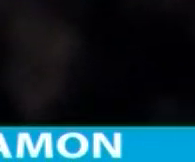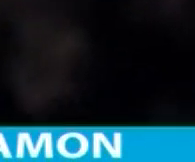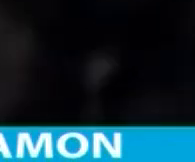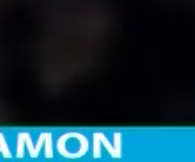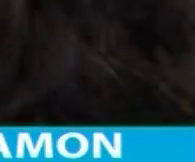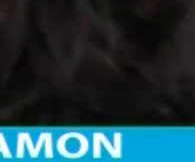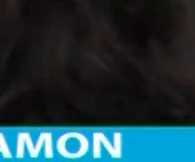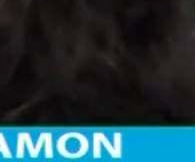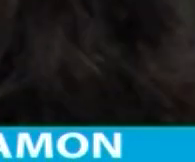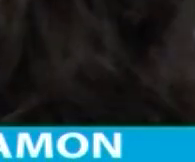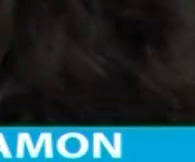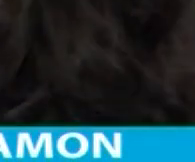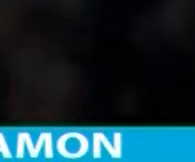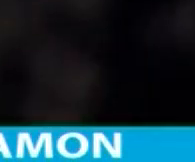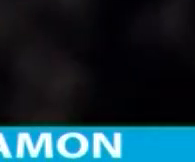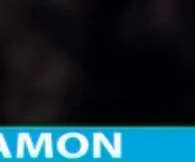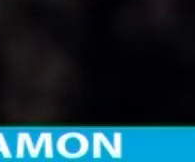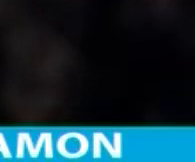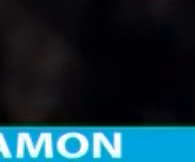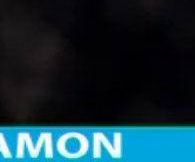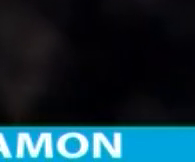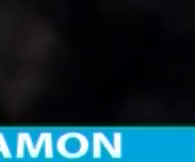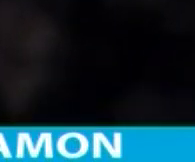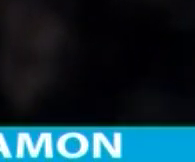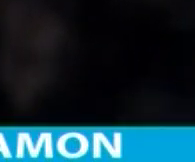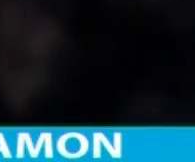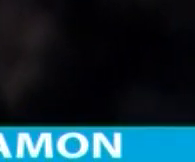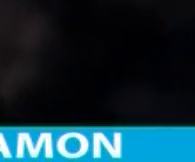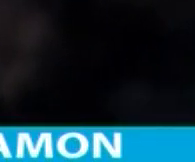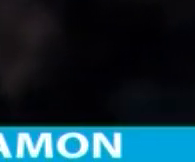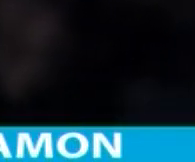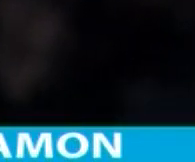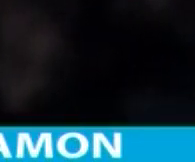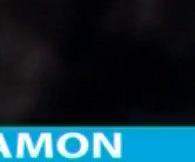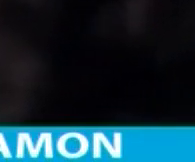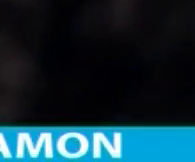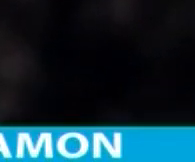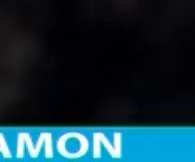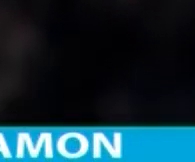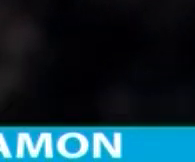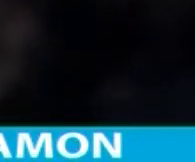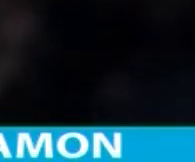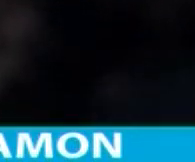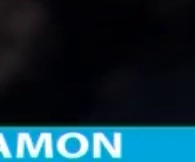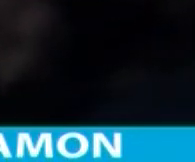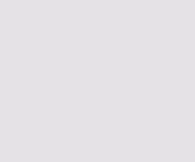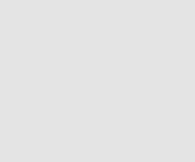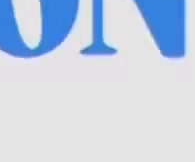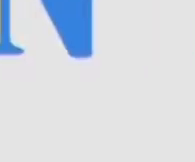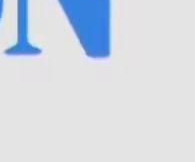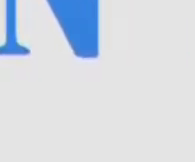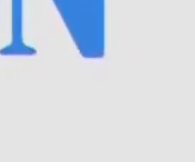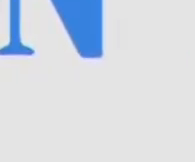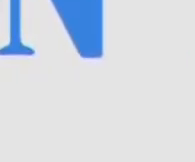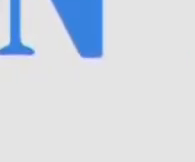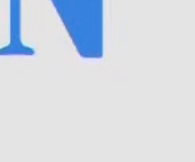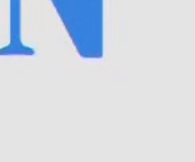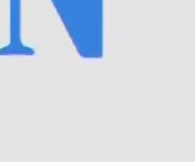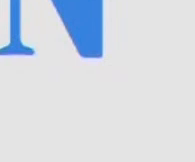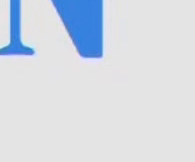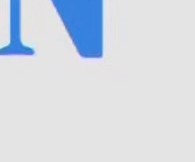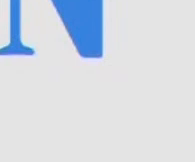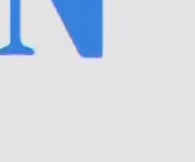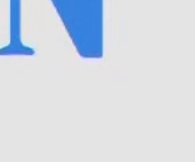to anyone. Because if you tell anyone, Francisco will send me to prison.